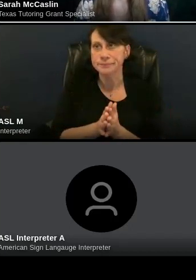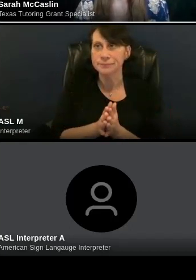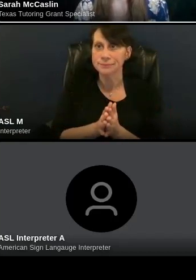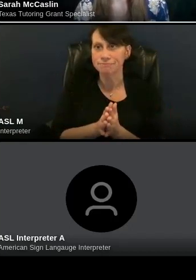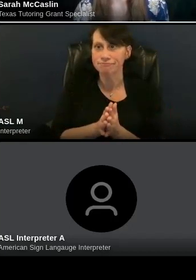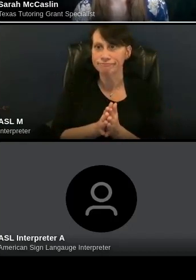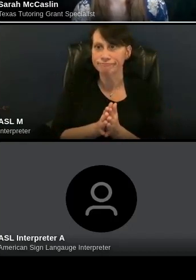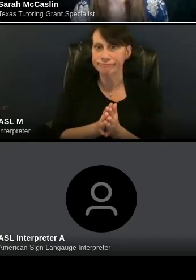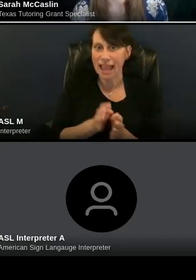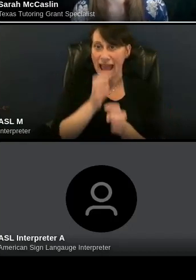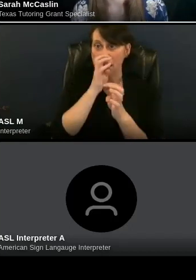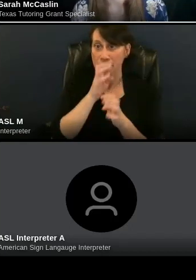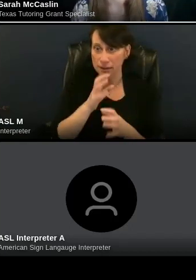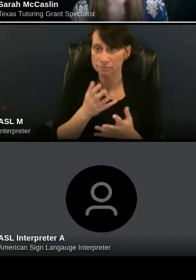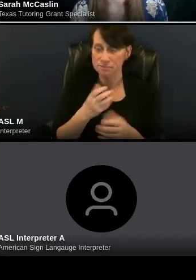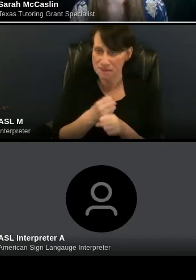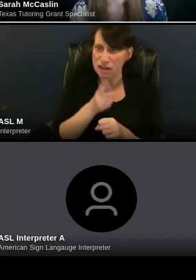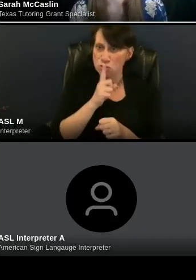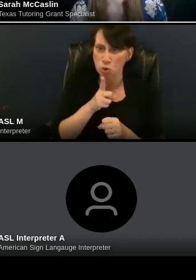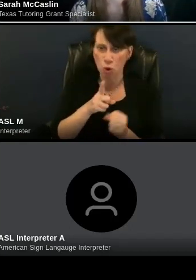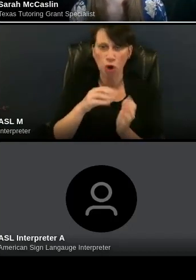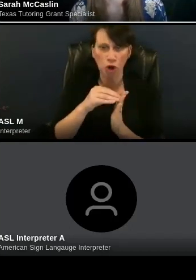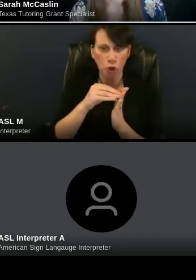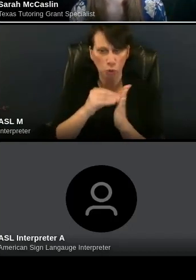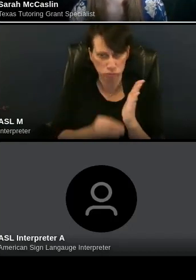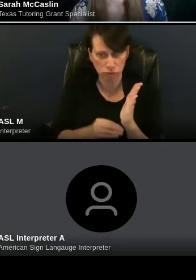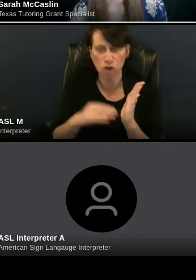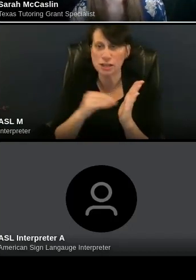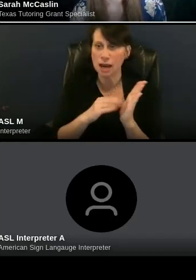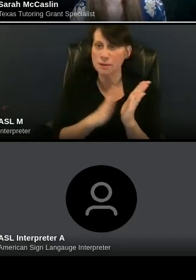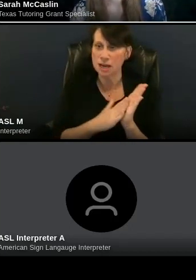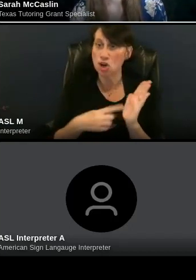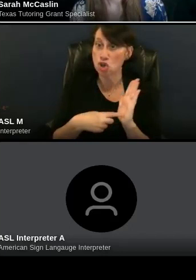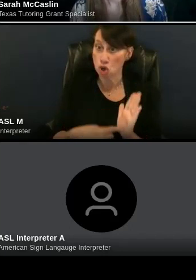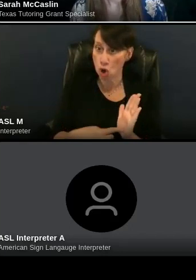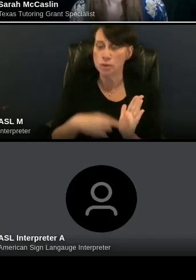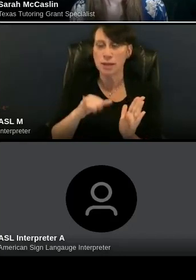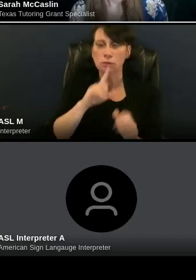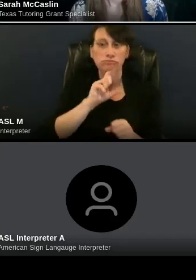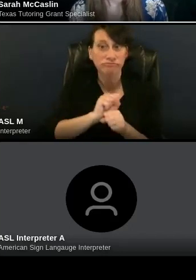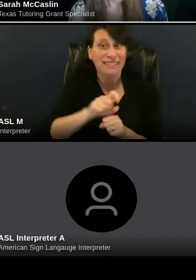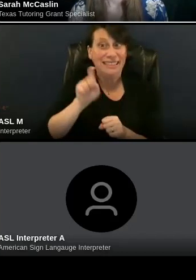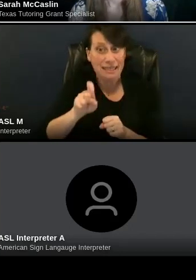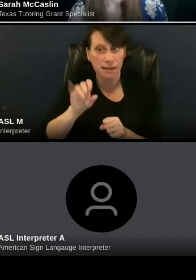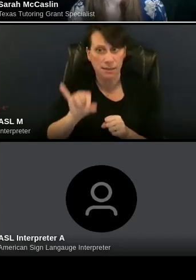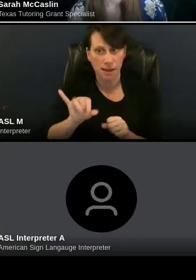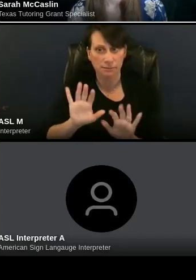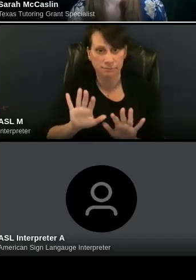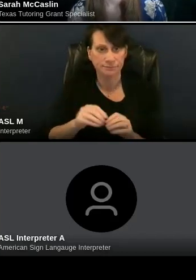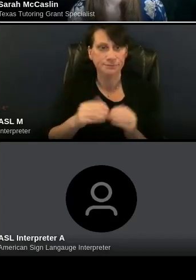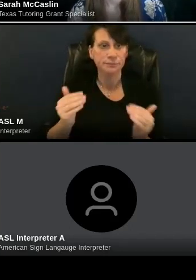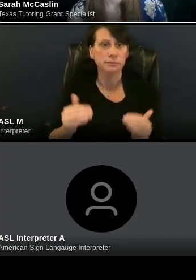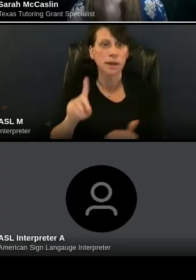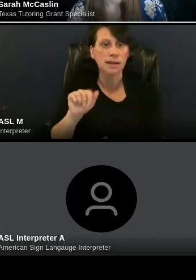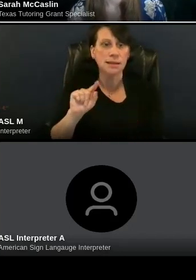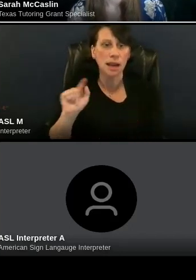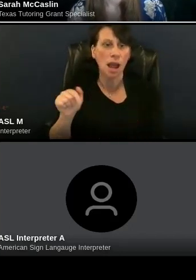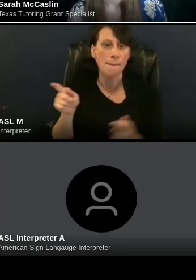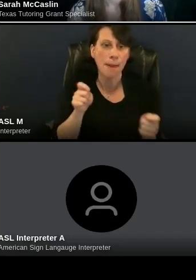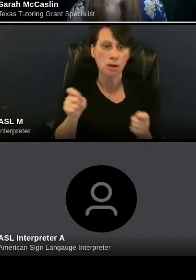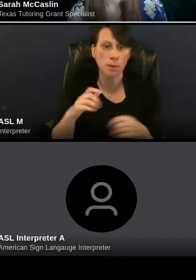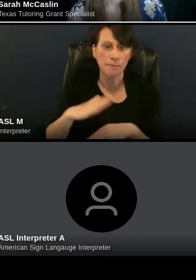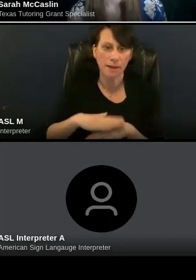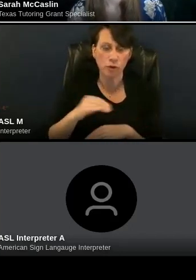adamant about making sure that your documentation expresses that you needed that. Data management platforms